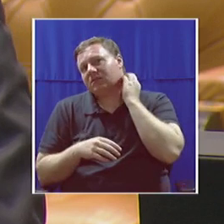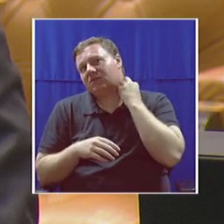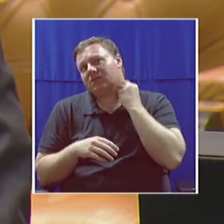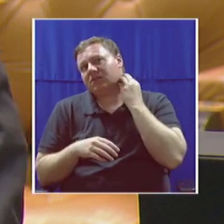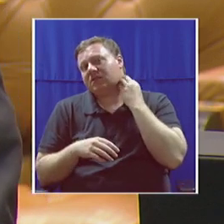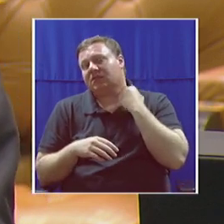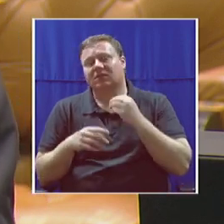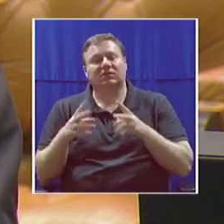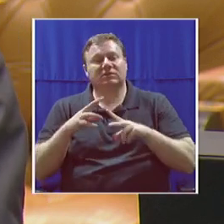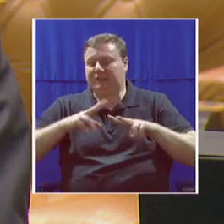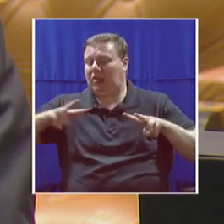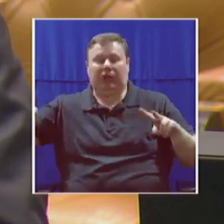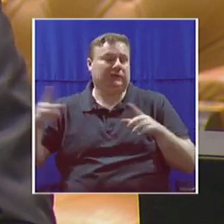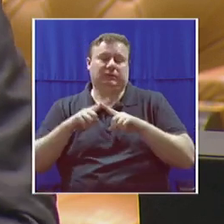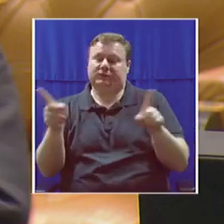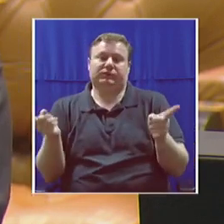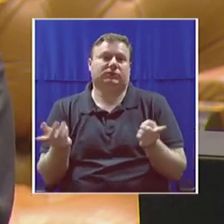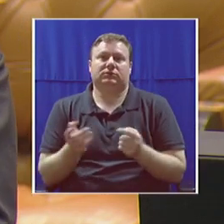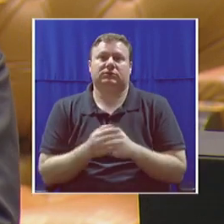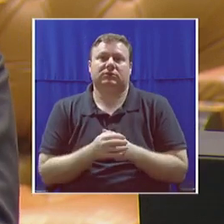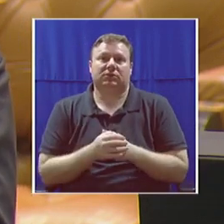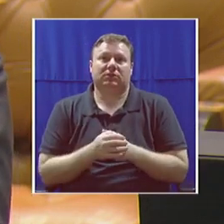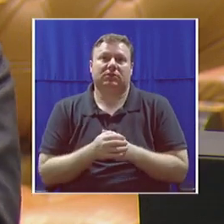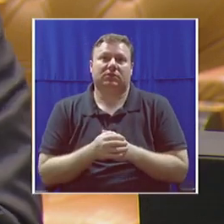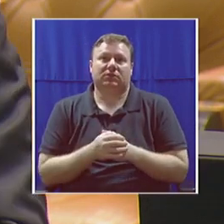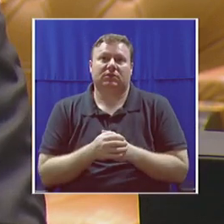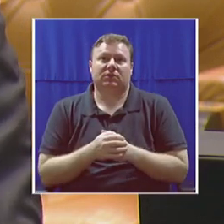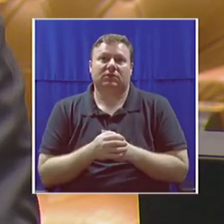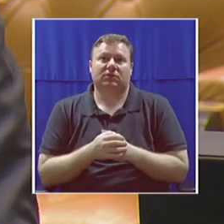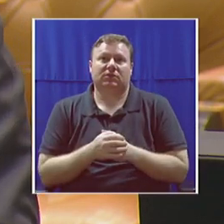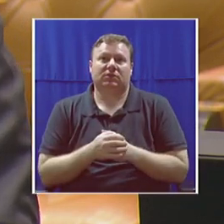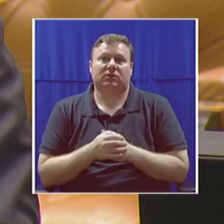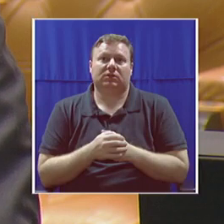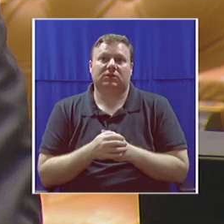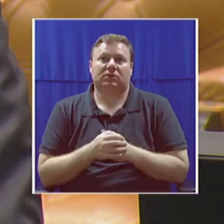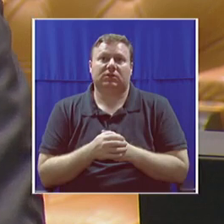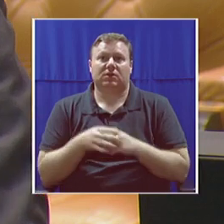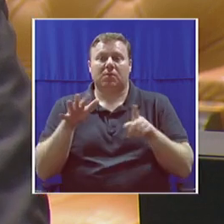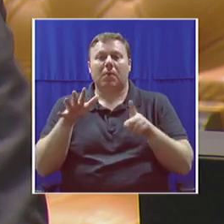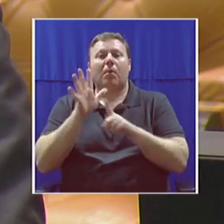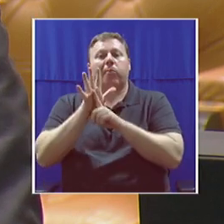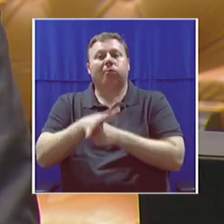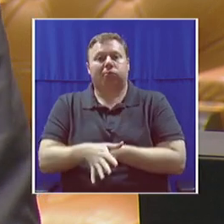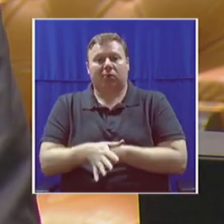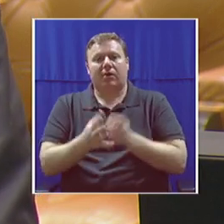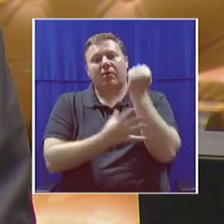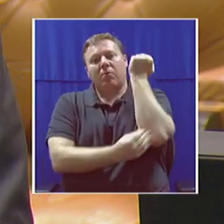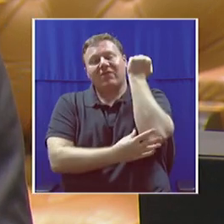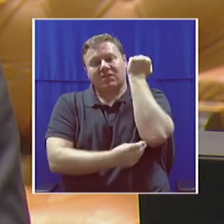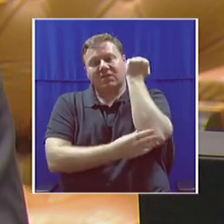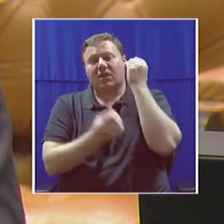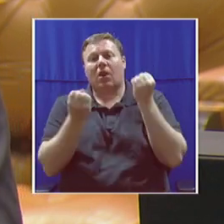very vast you see when people have been oppressed and when poverty is so